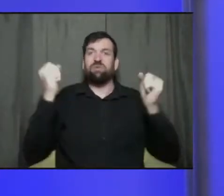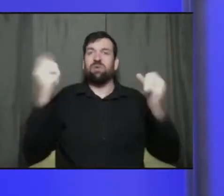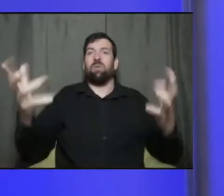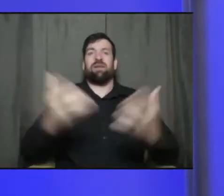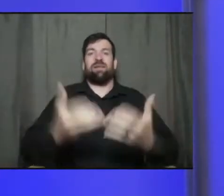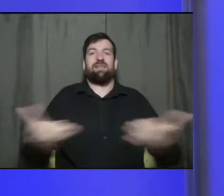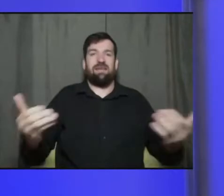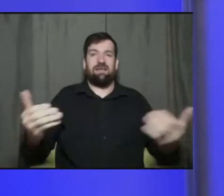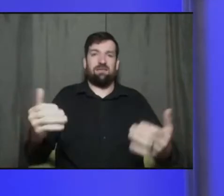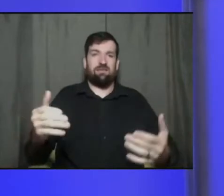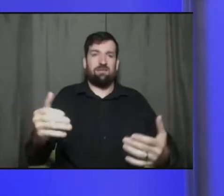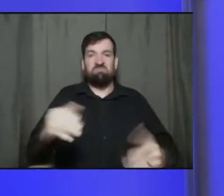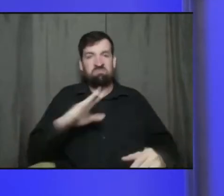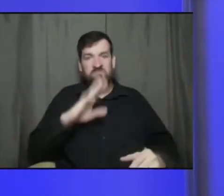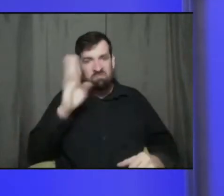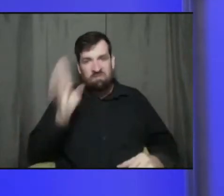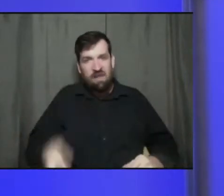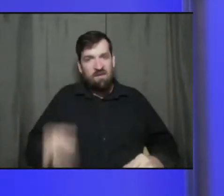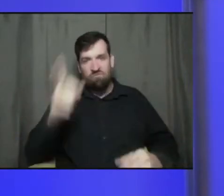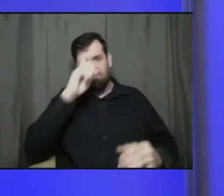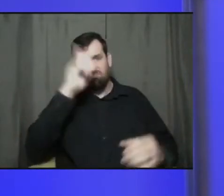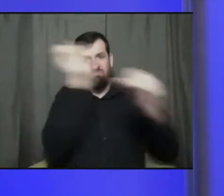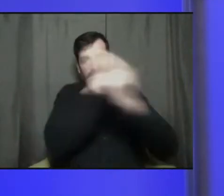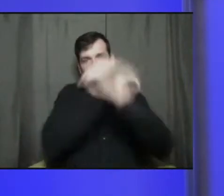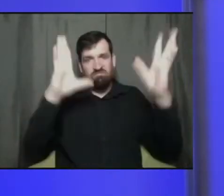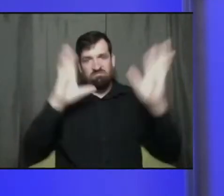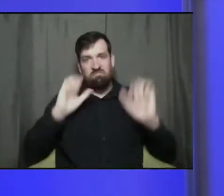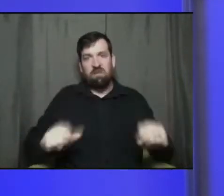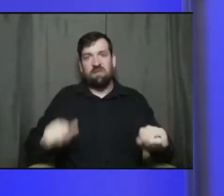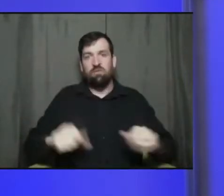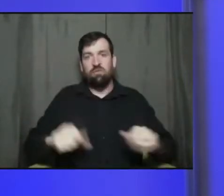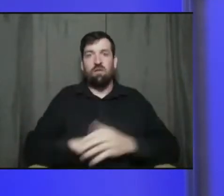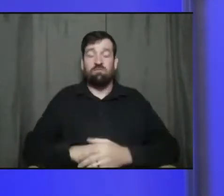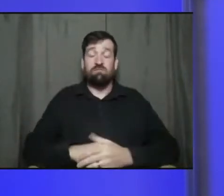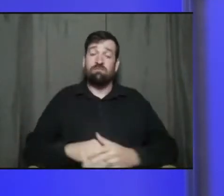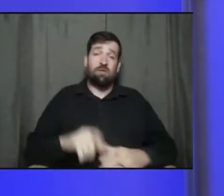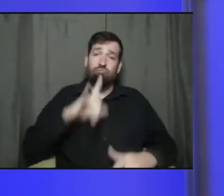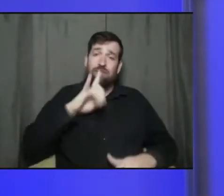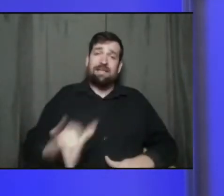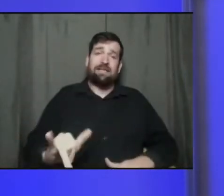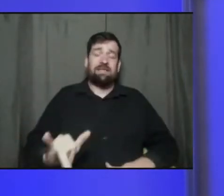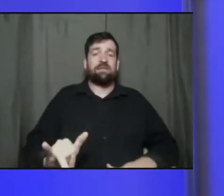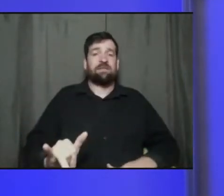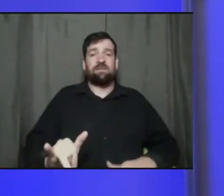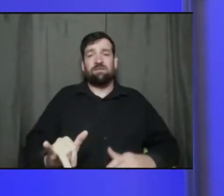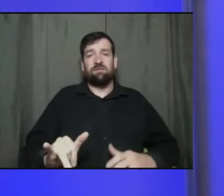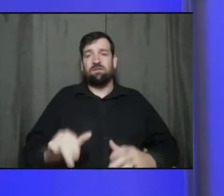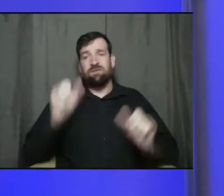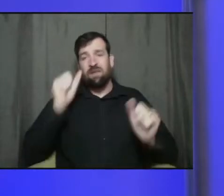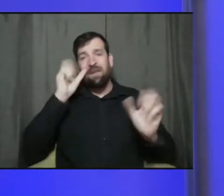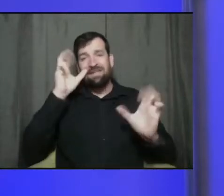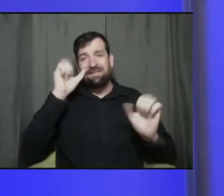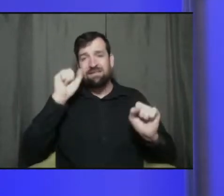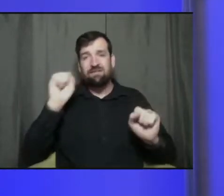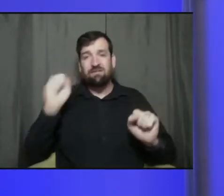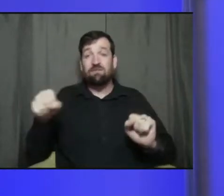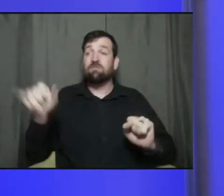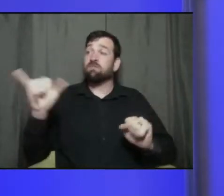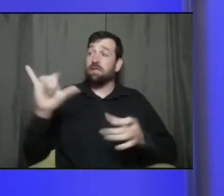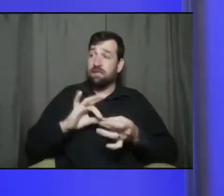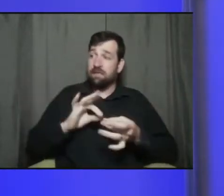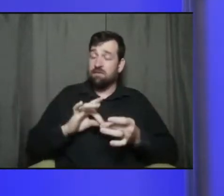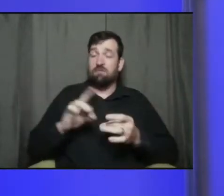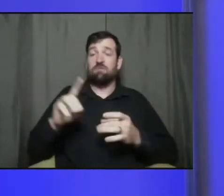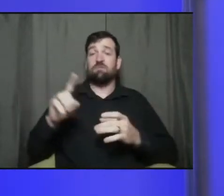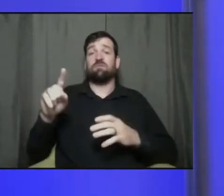probably never dreamed they would be able to do. And it's really remarkable. I mean, yeah, like they say, the side effects, we can